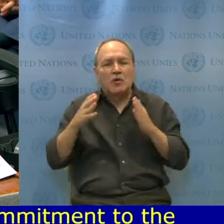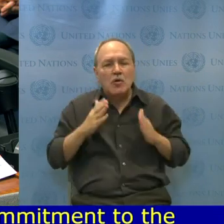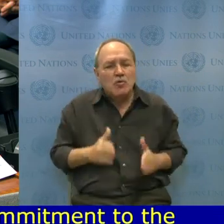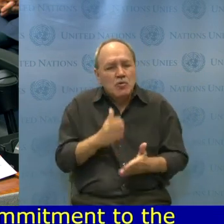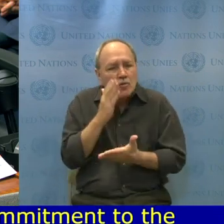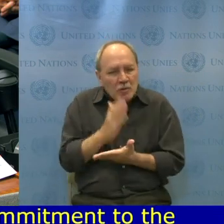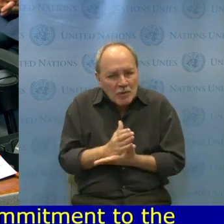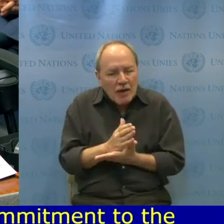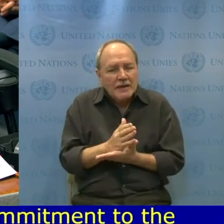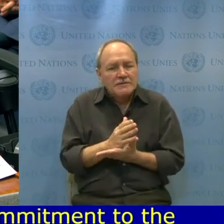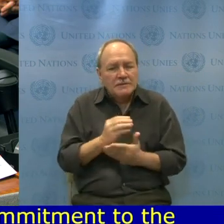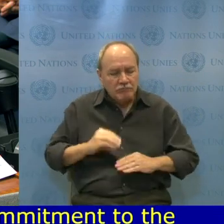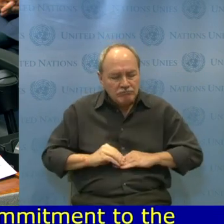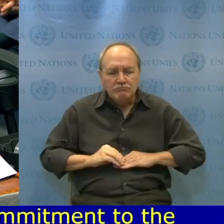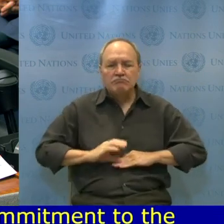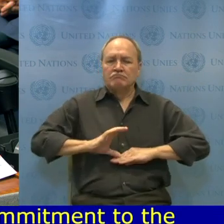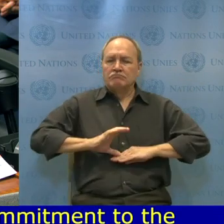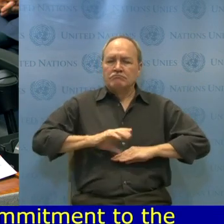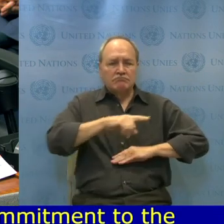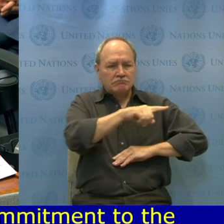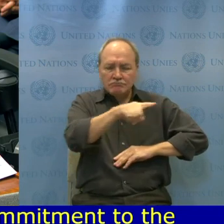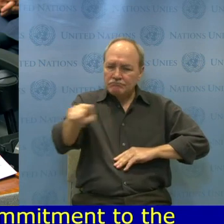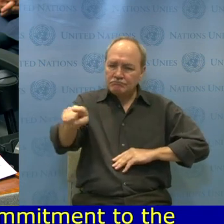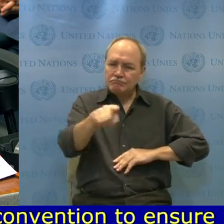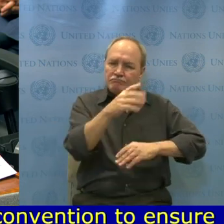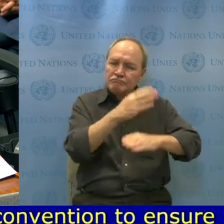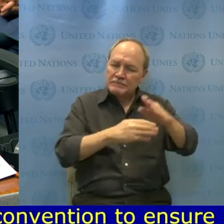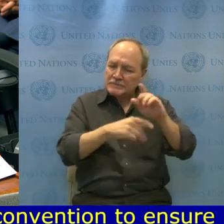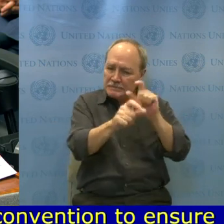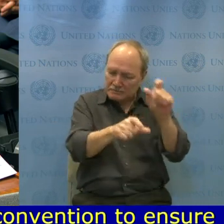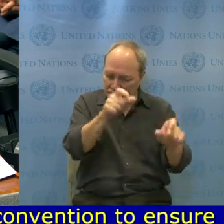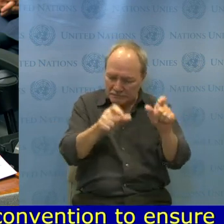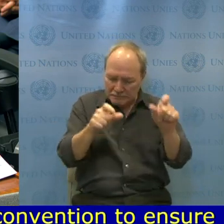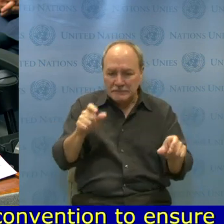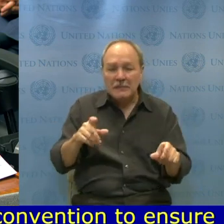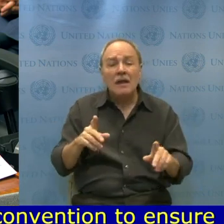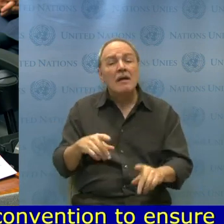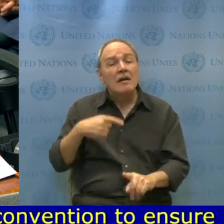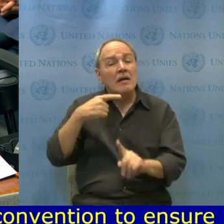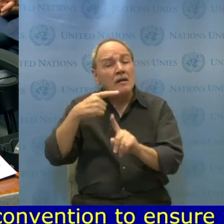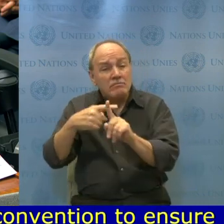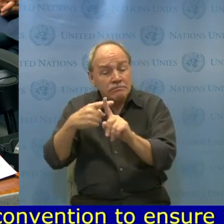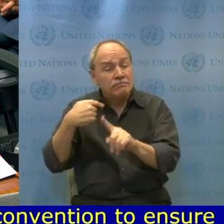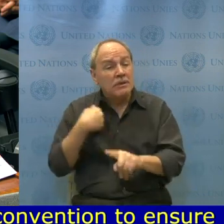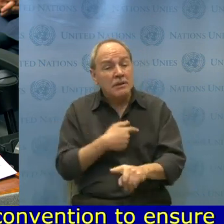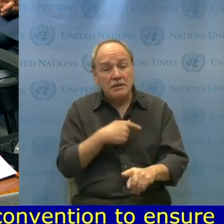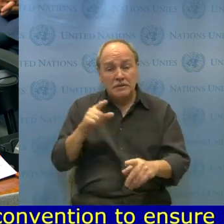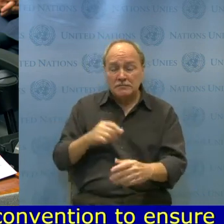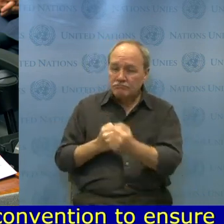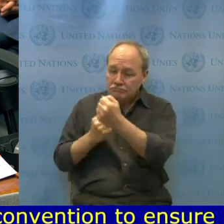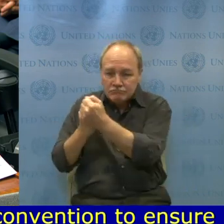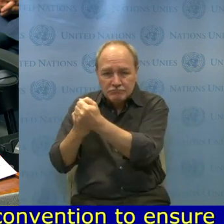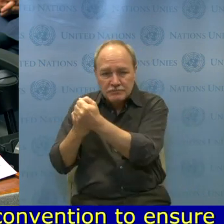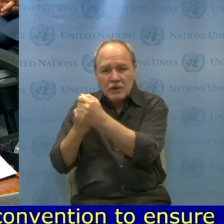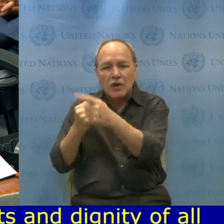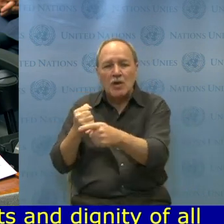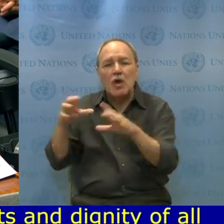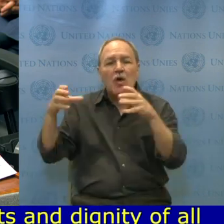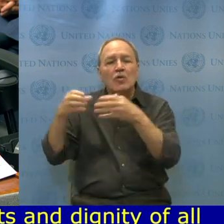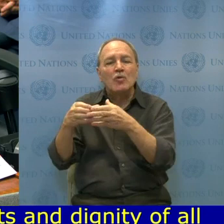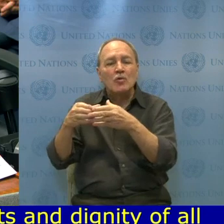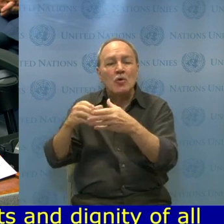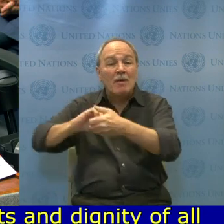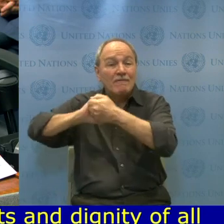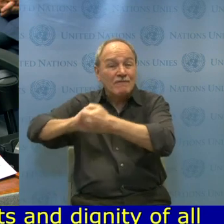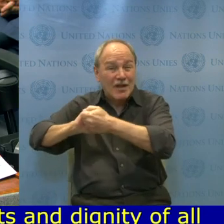with disabilities. We also wish to say that we join with the statement made on behalf of the group of friends of persons with